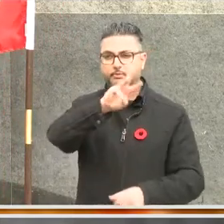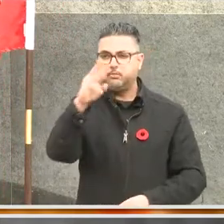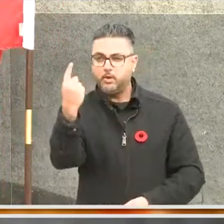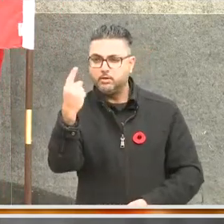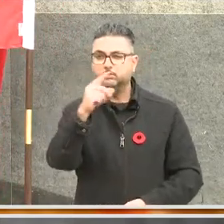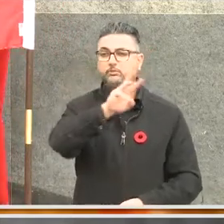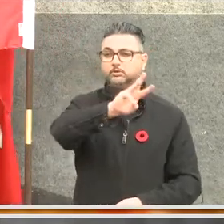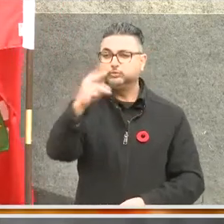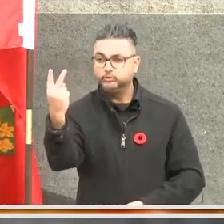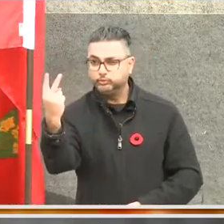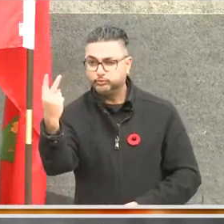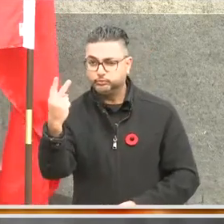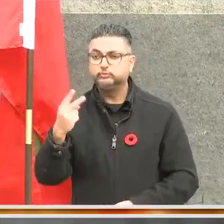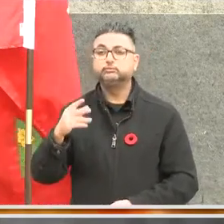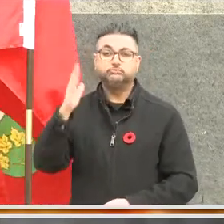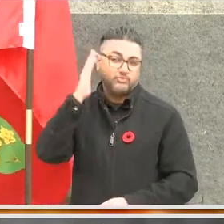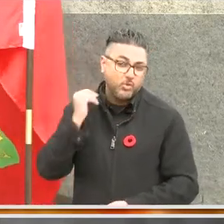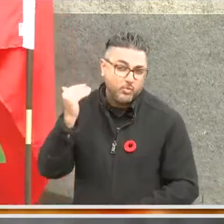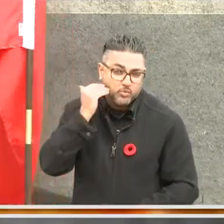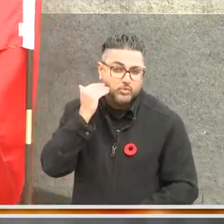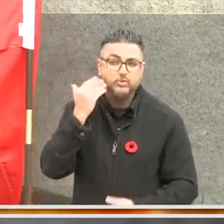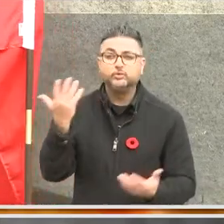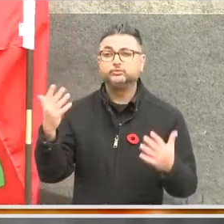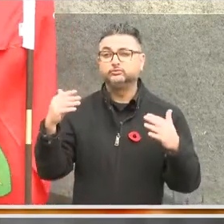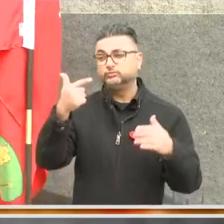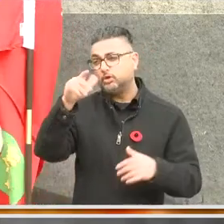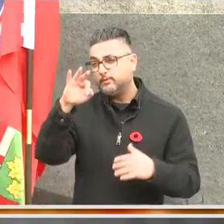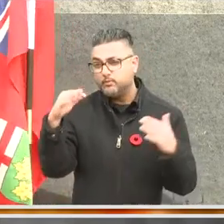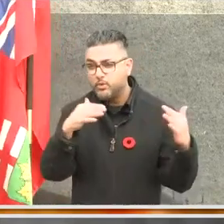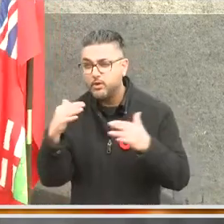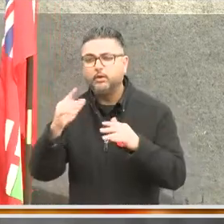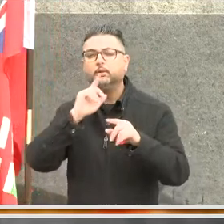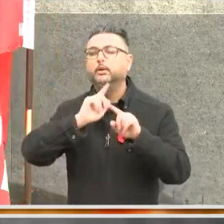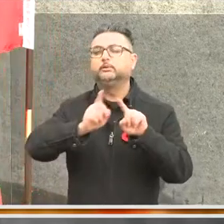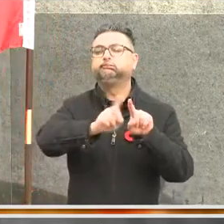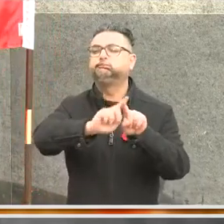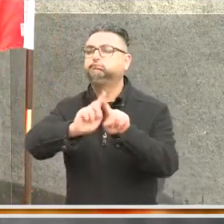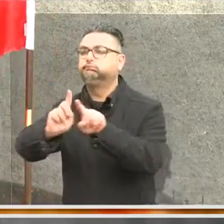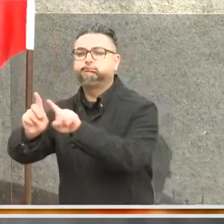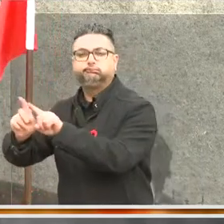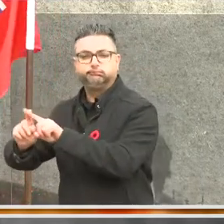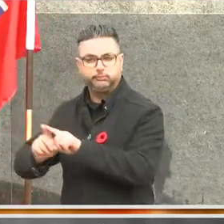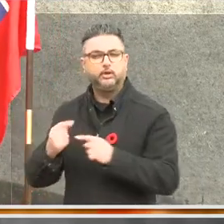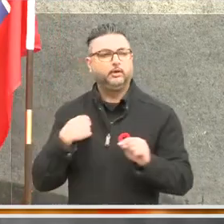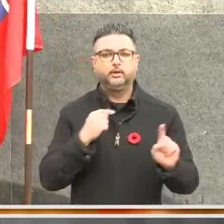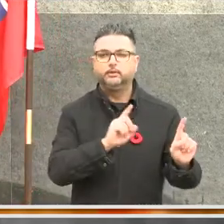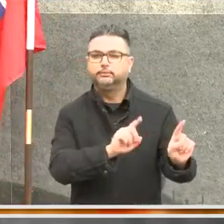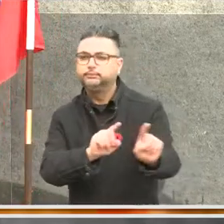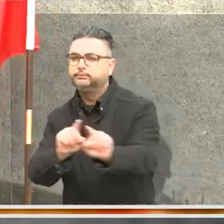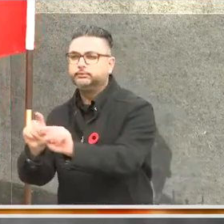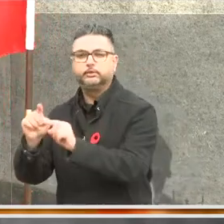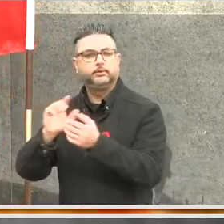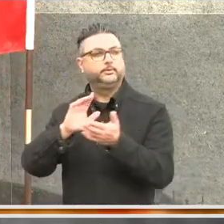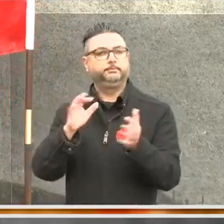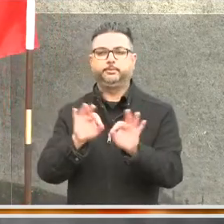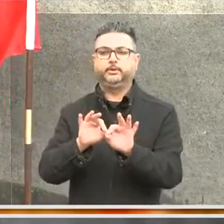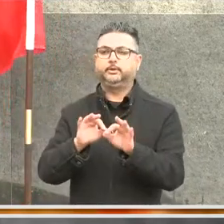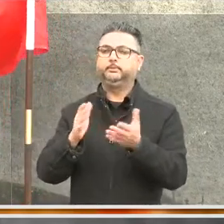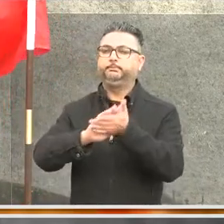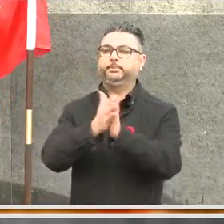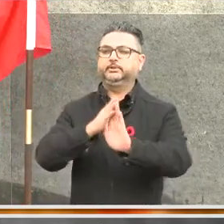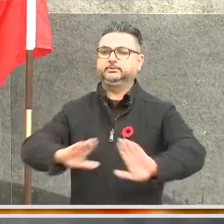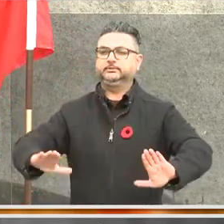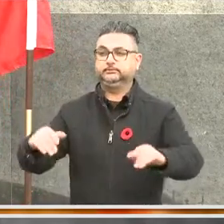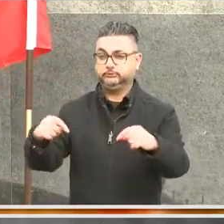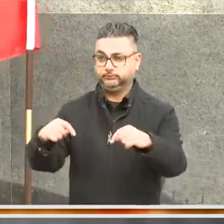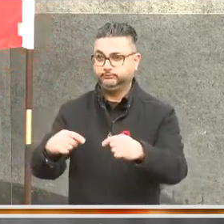the Korean War, and in numerous peacekeeping missions around the world. Nous nous souvenons de leur service et de